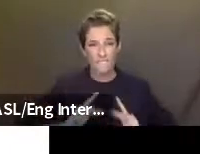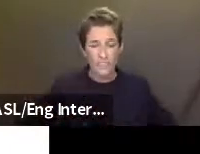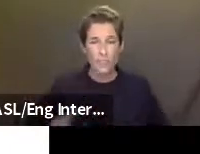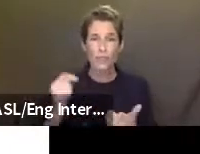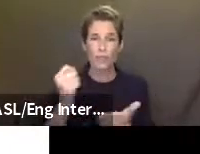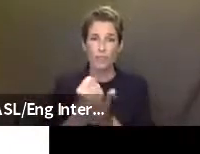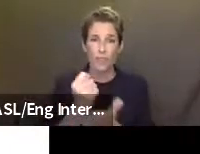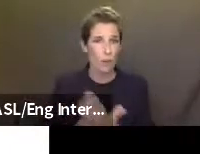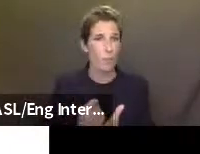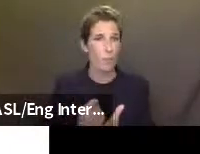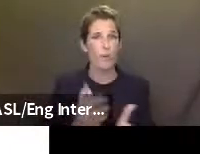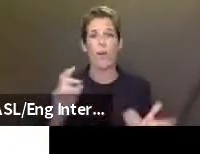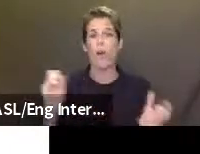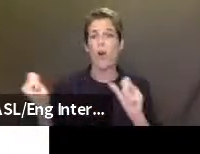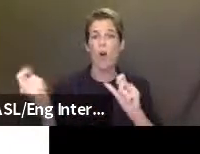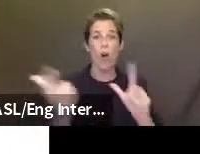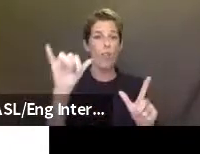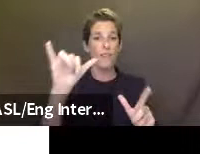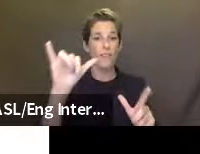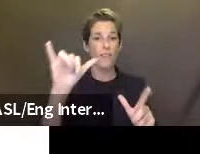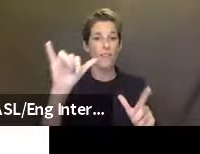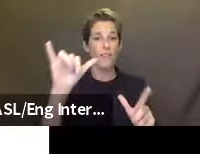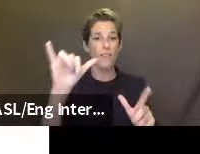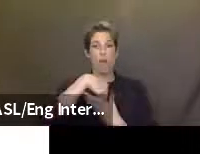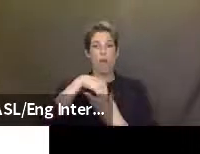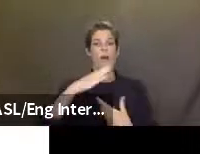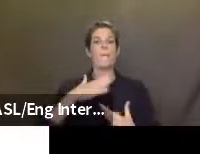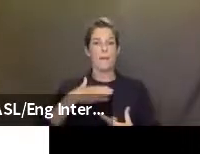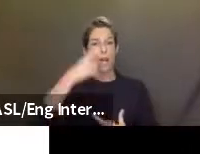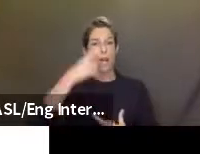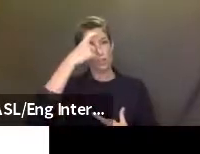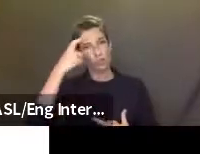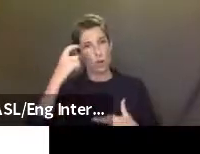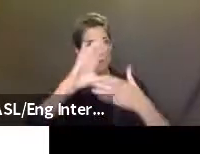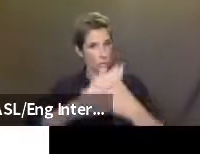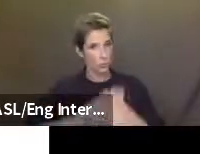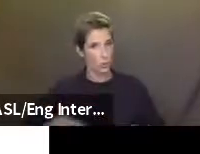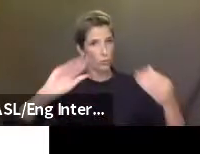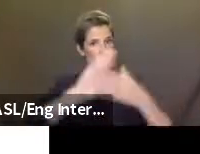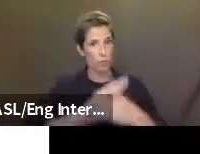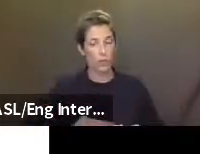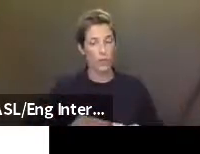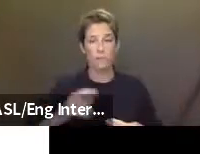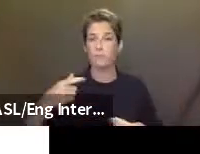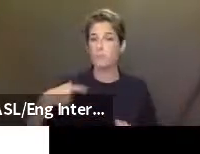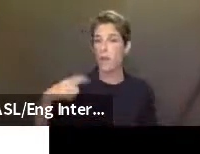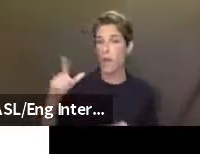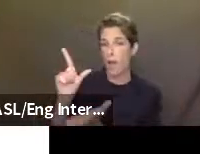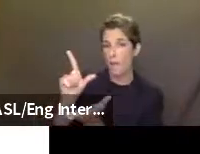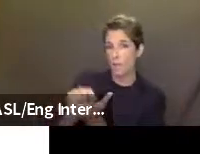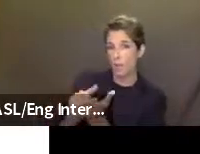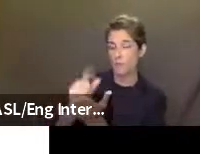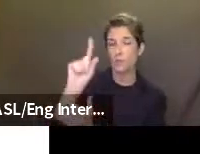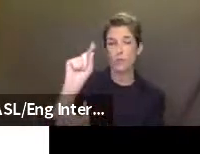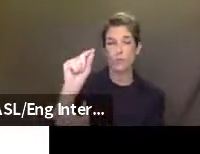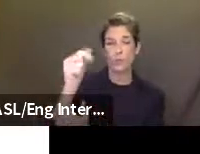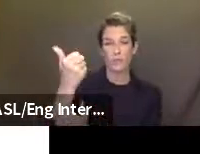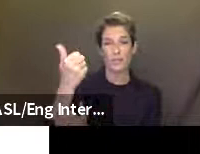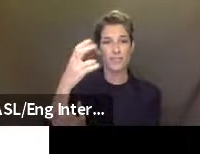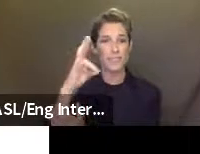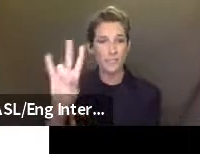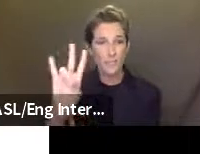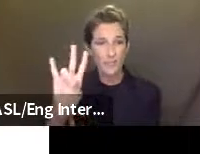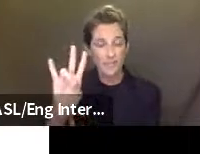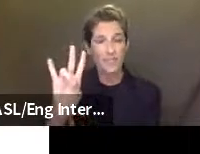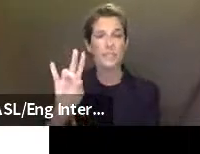story. In 2017, I self-published a memoir composed with years of journaling, researching TBI and art